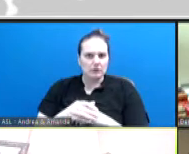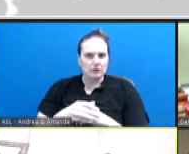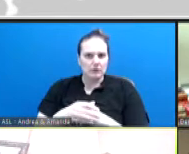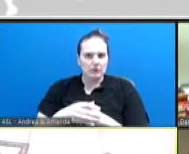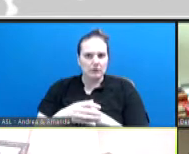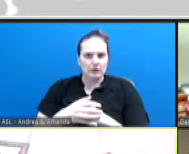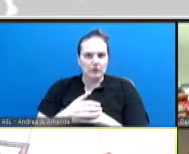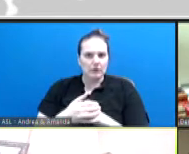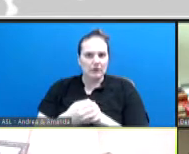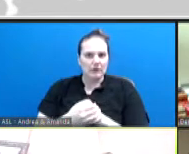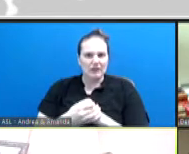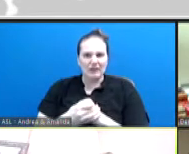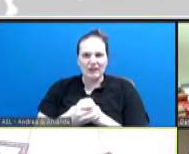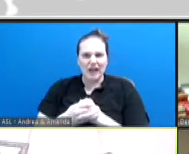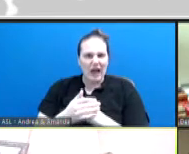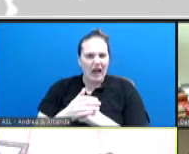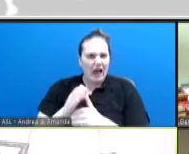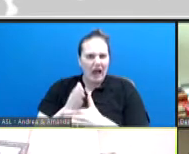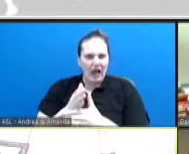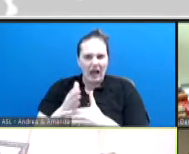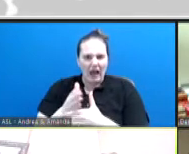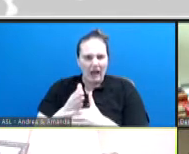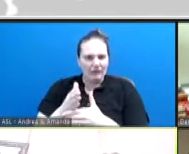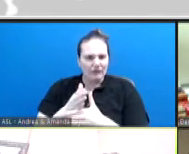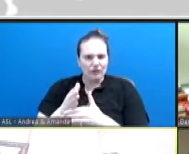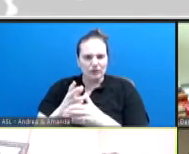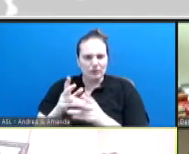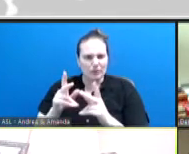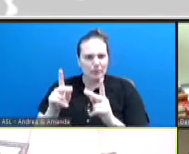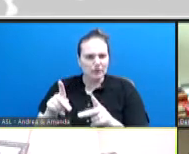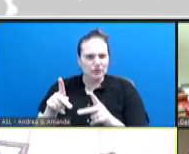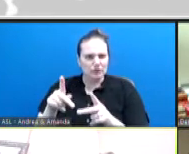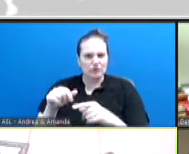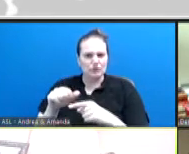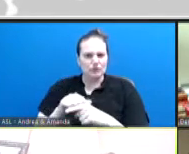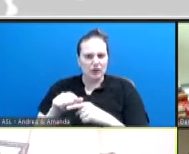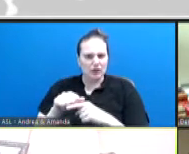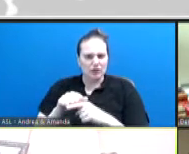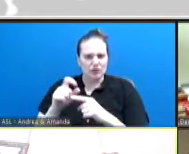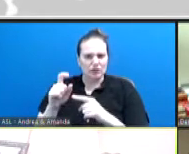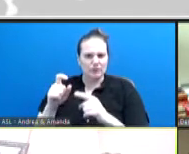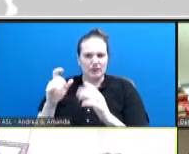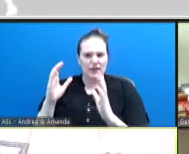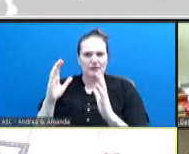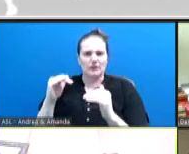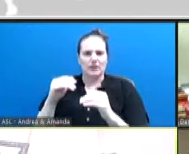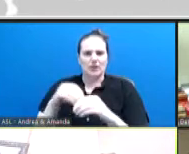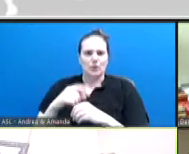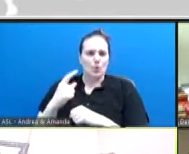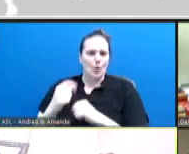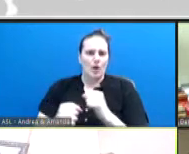could you give an average of how many hours of training a person should be expected to or required to take within a year?